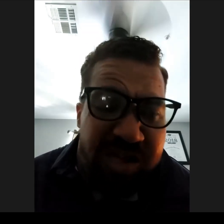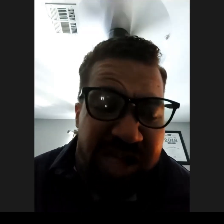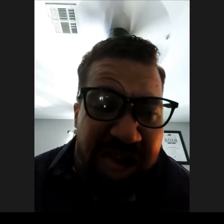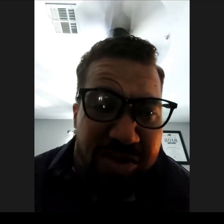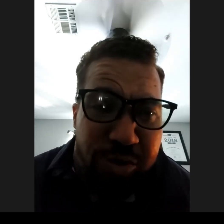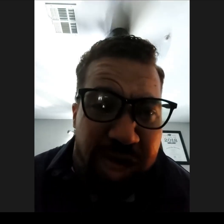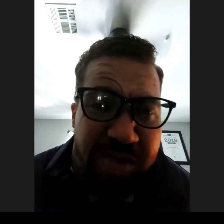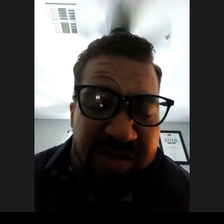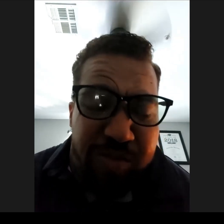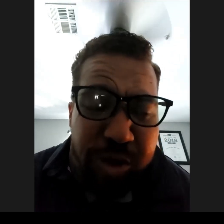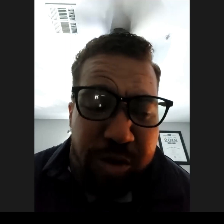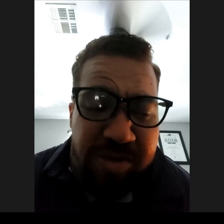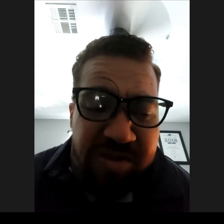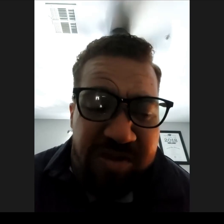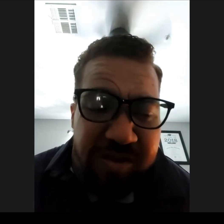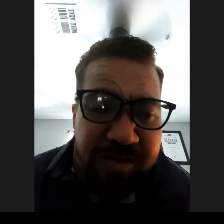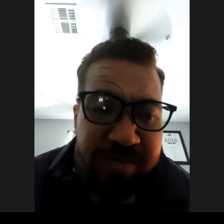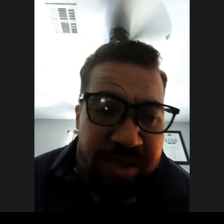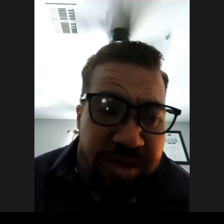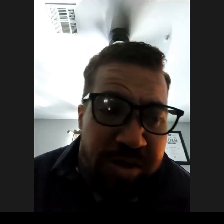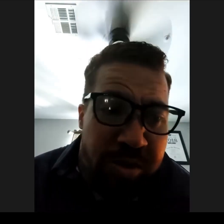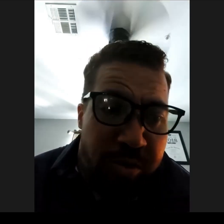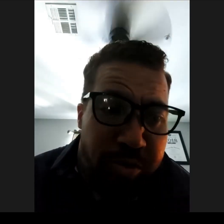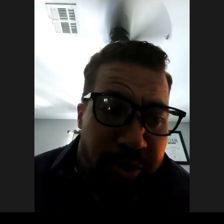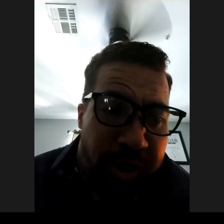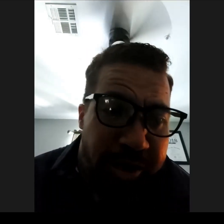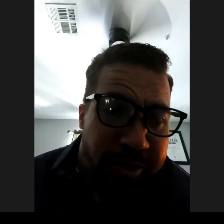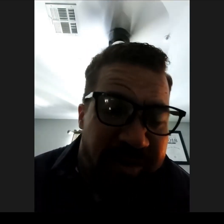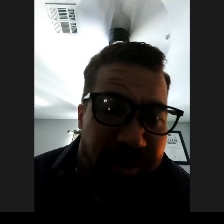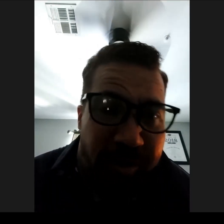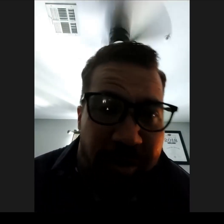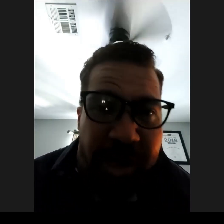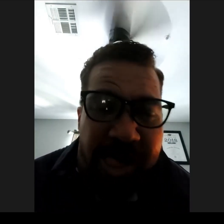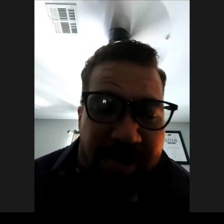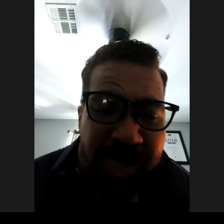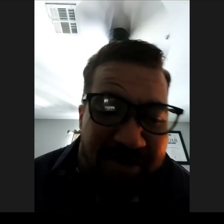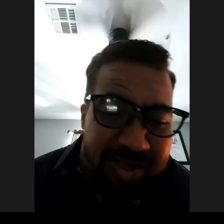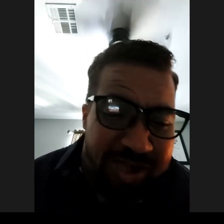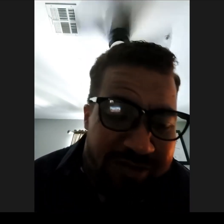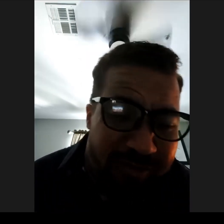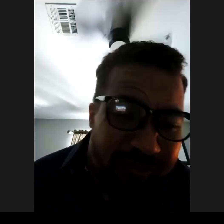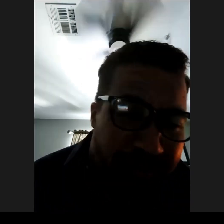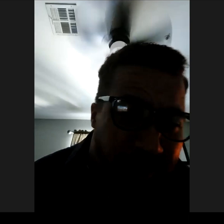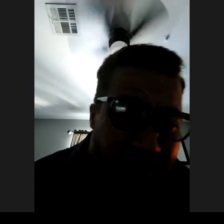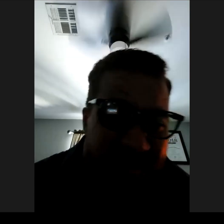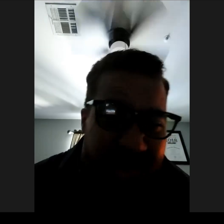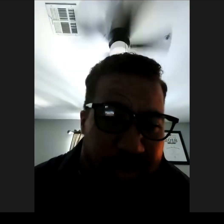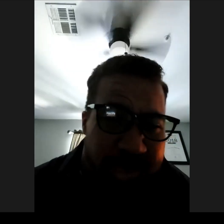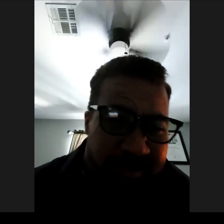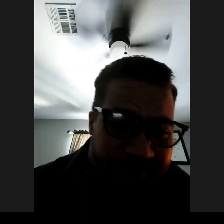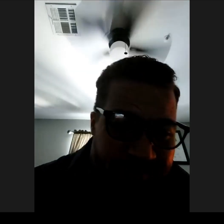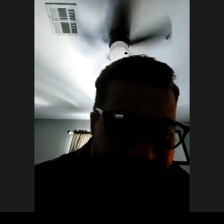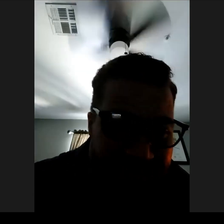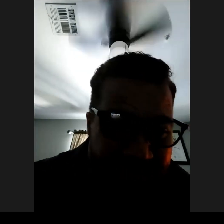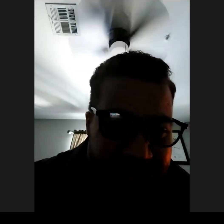to gather that experience prior. So I am an advocate for volunteering.